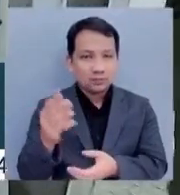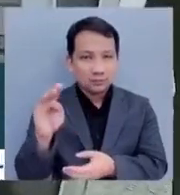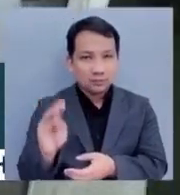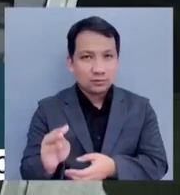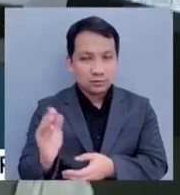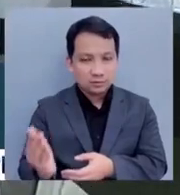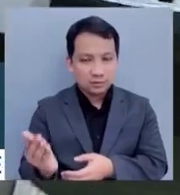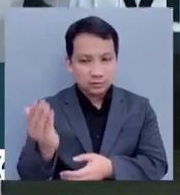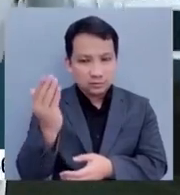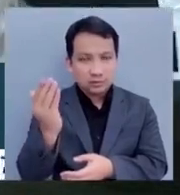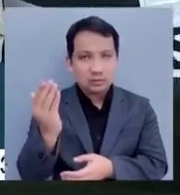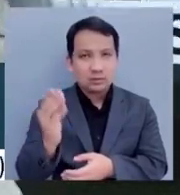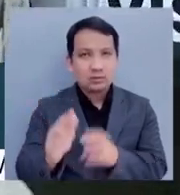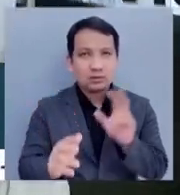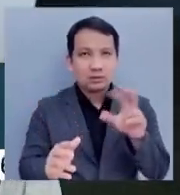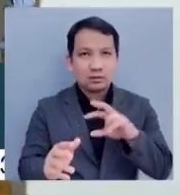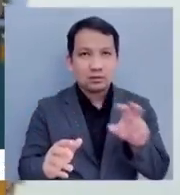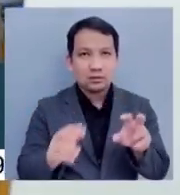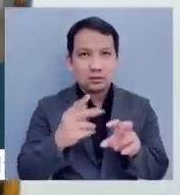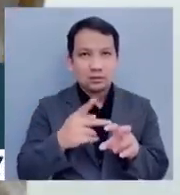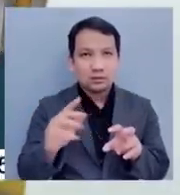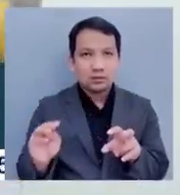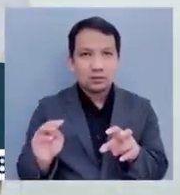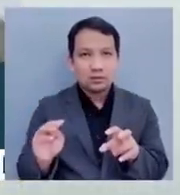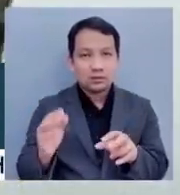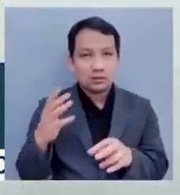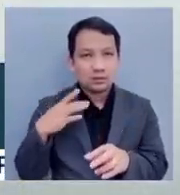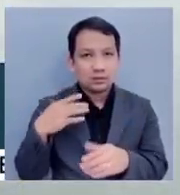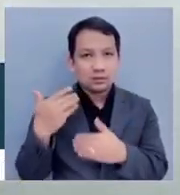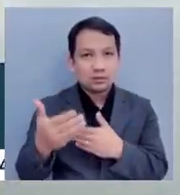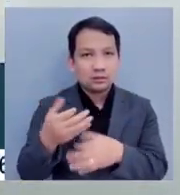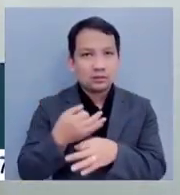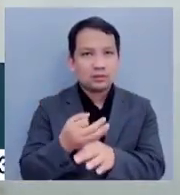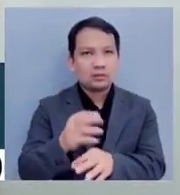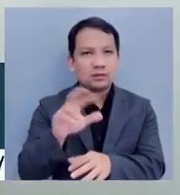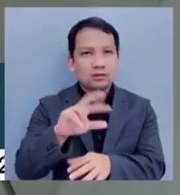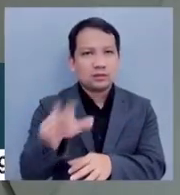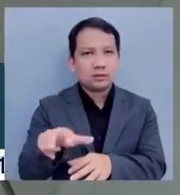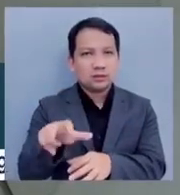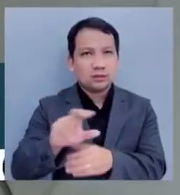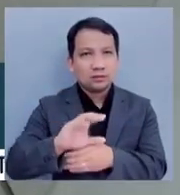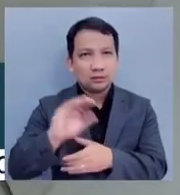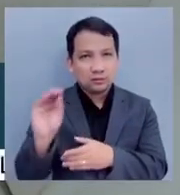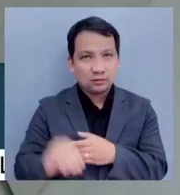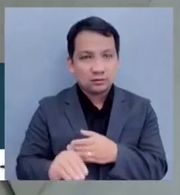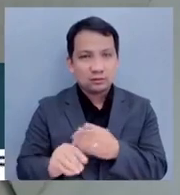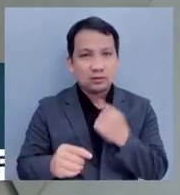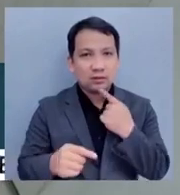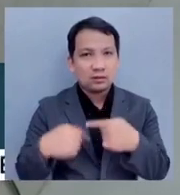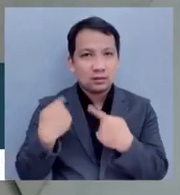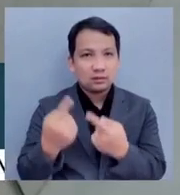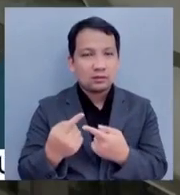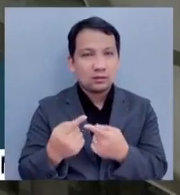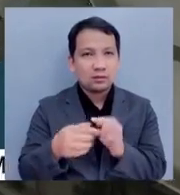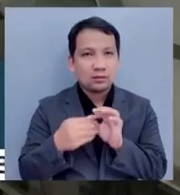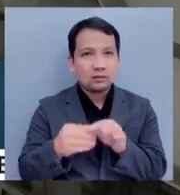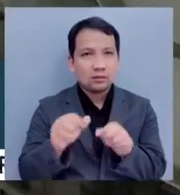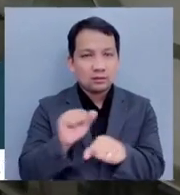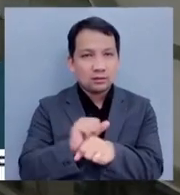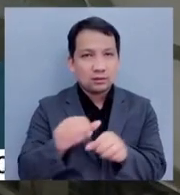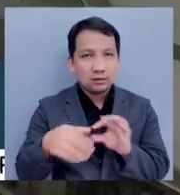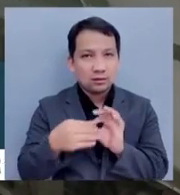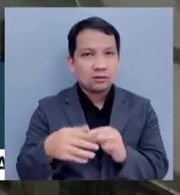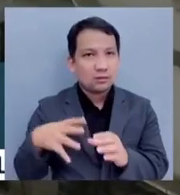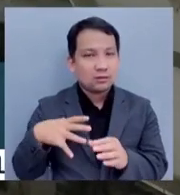said that the 33-kilometer underground railway is 33% complete when it comes to civil works. They have yet